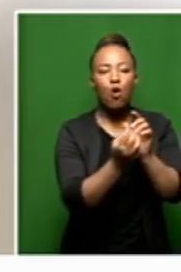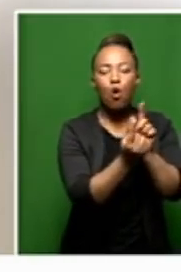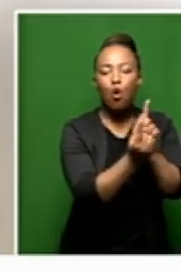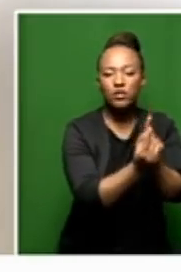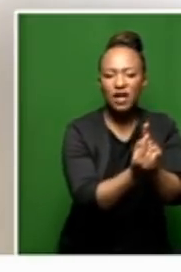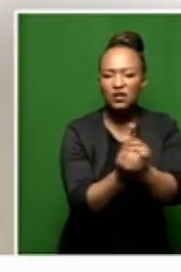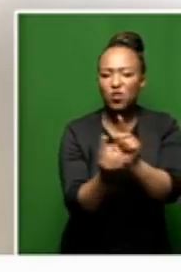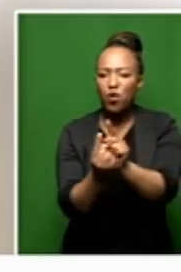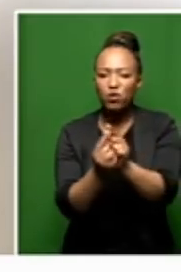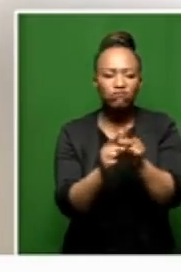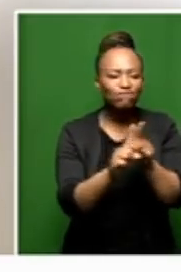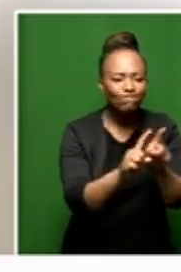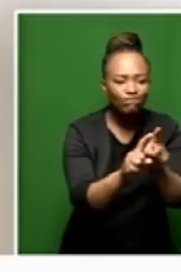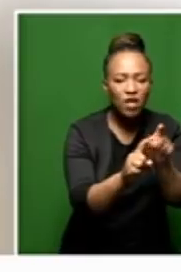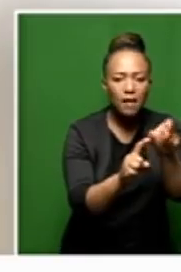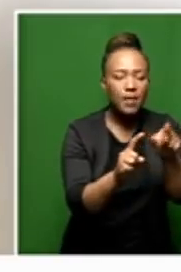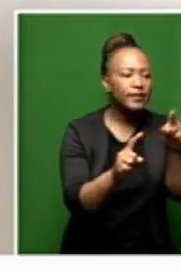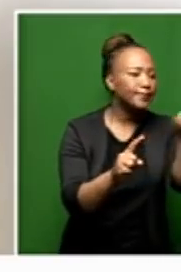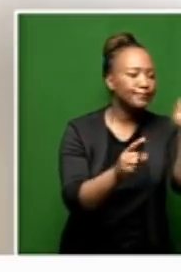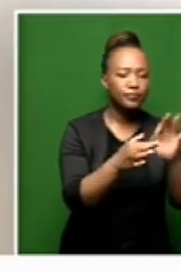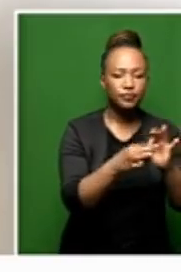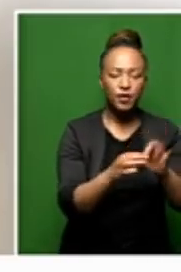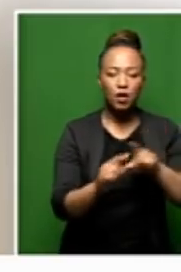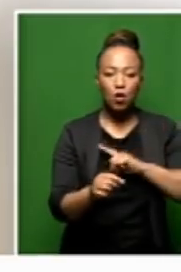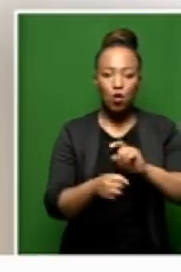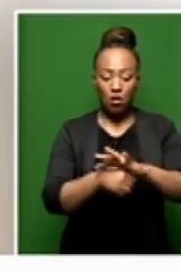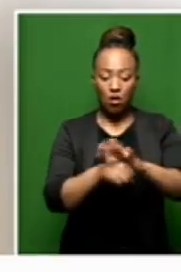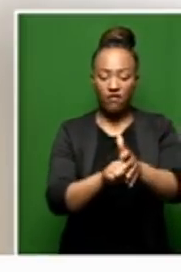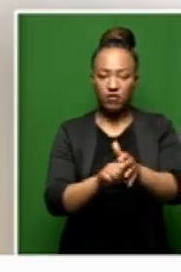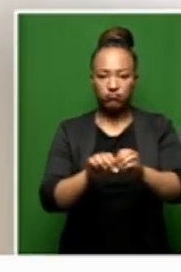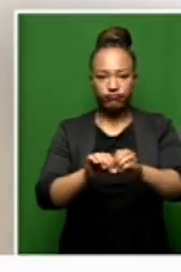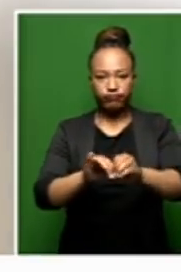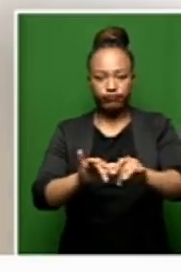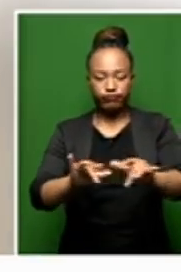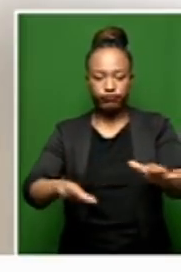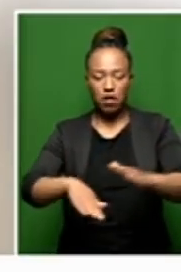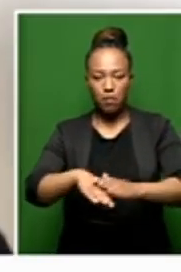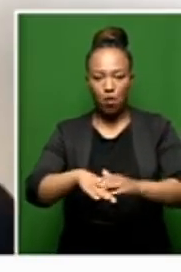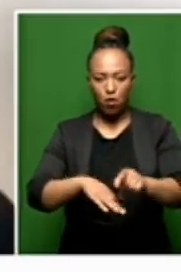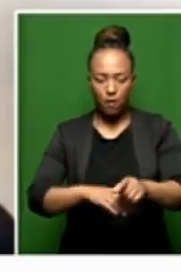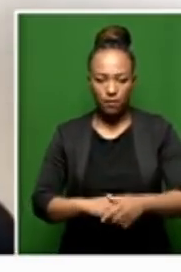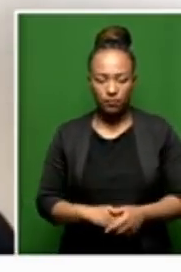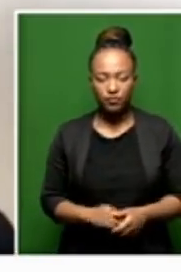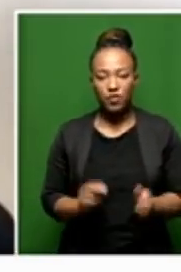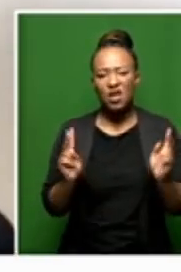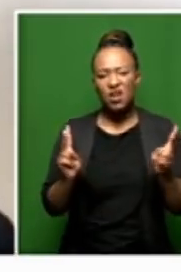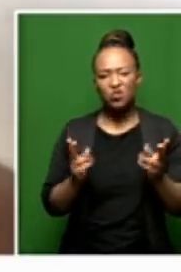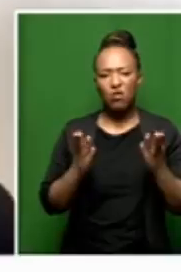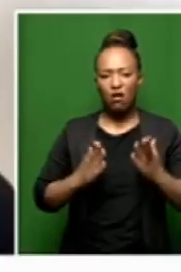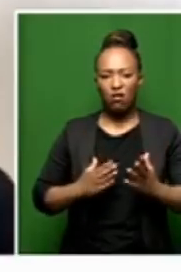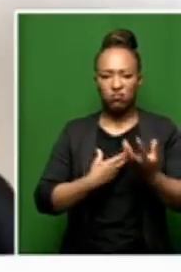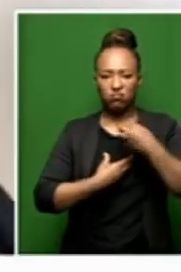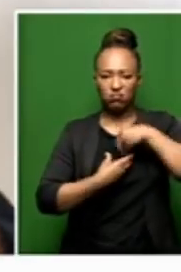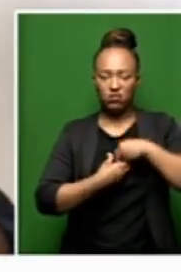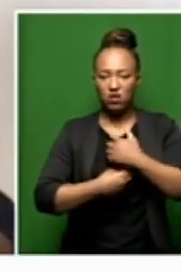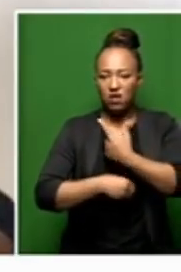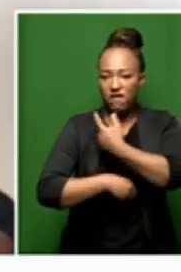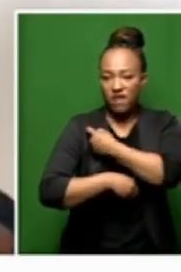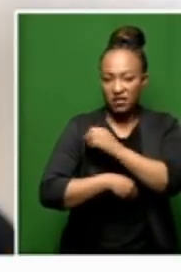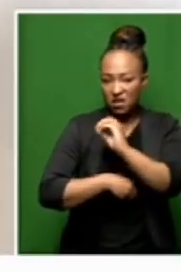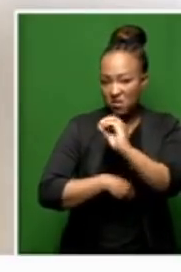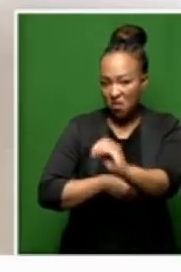for isolation, specifically with the way now COVID is going to spread further. Natural immunity is there, vaccine immunity